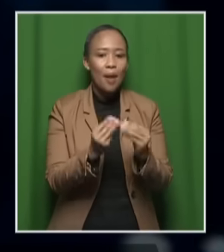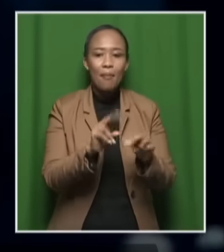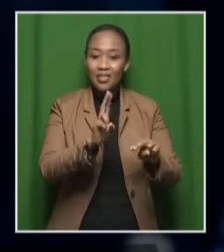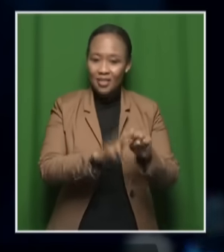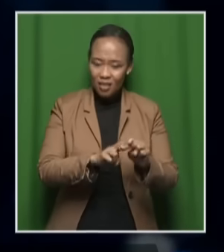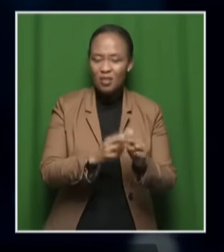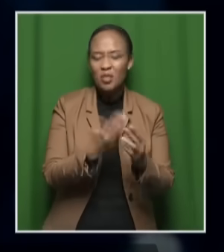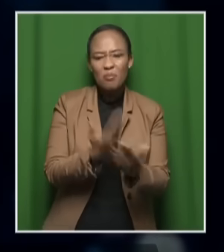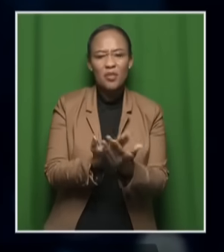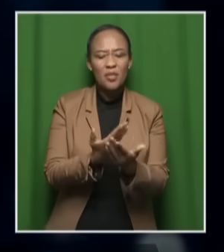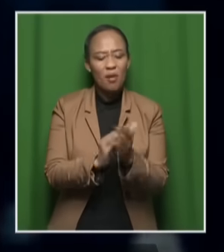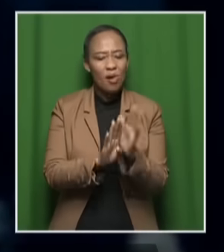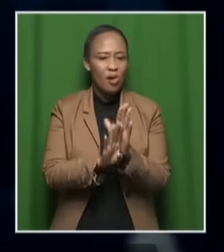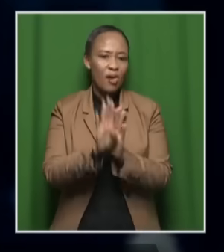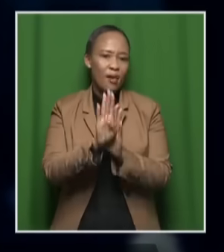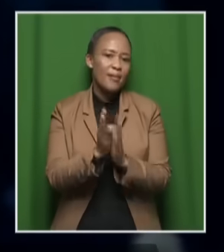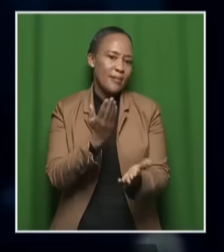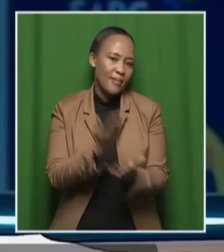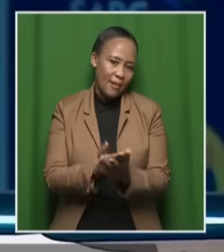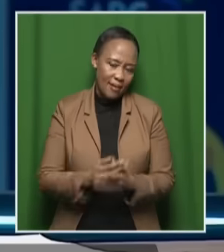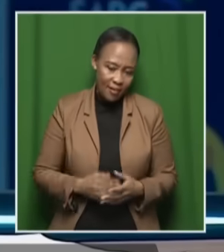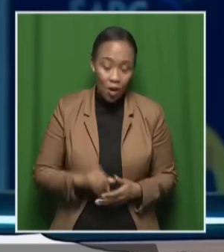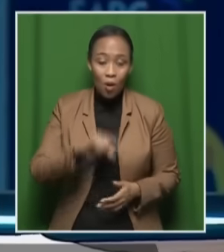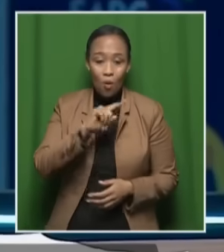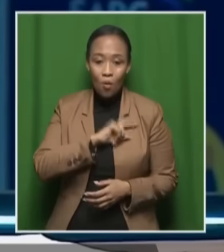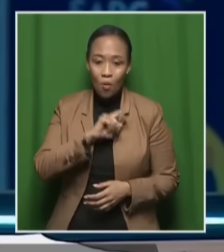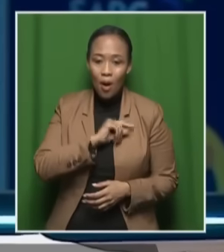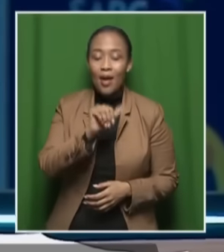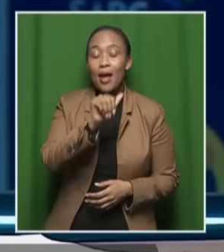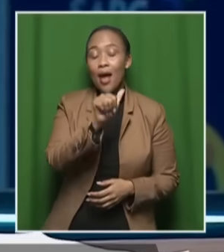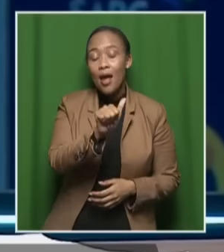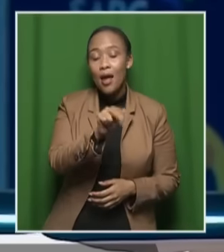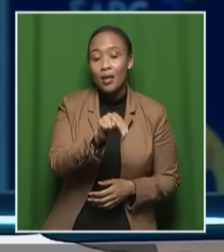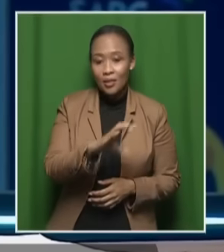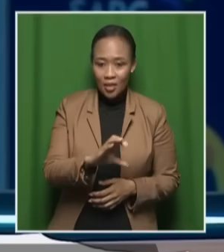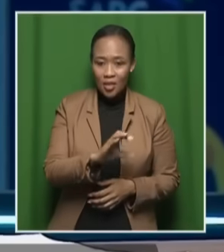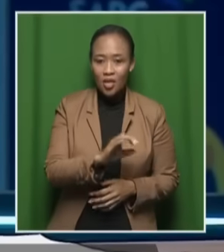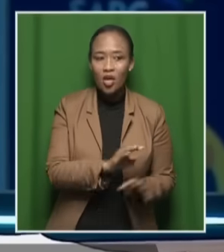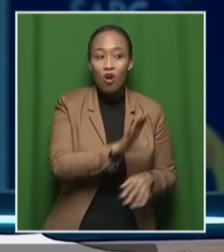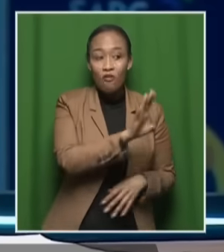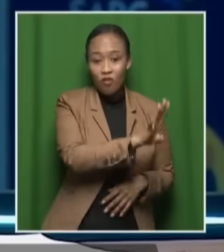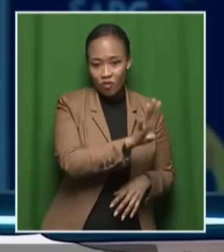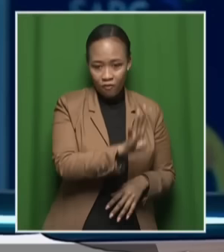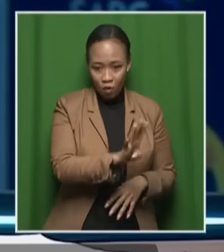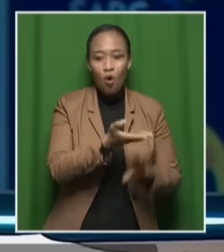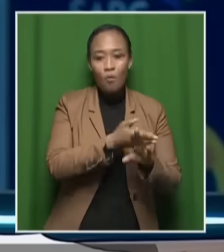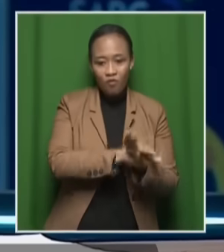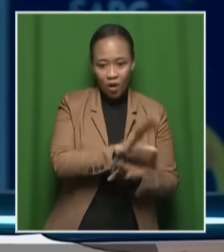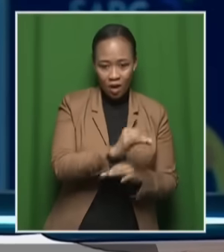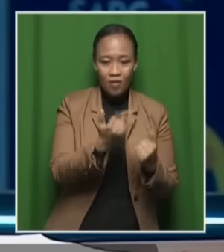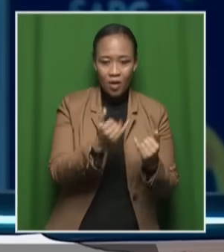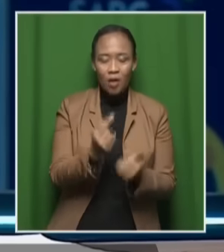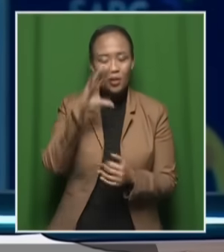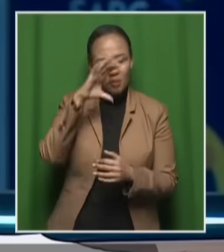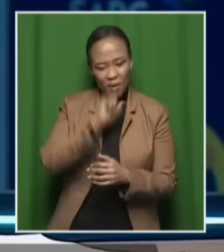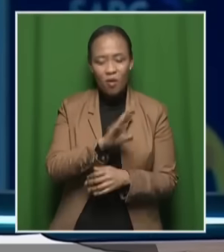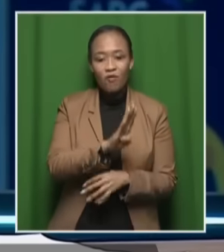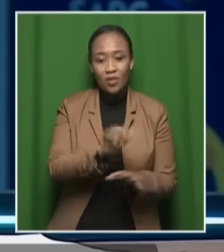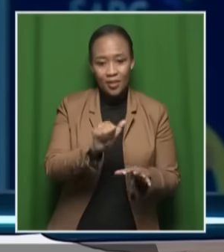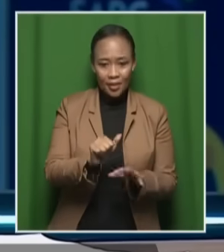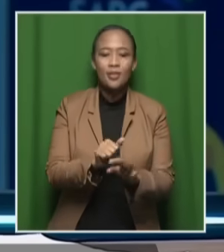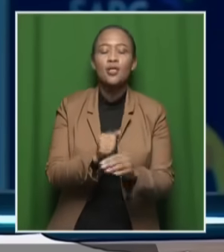increased as well. Yes, they seem to have increased because the ANC had 44, and you said 46 is the prediction. DA, they had 10